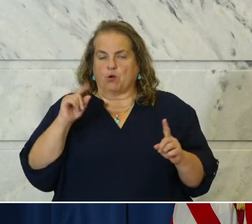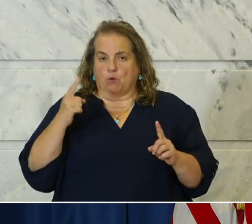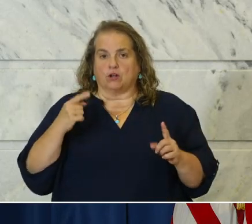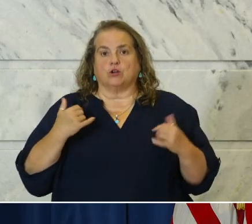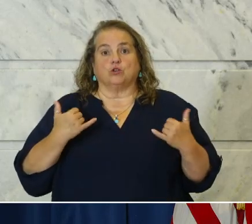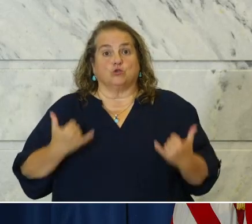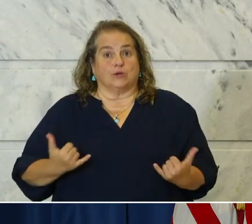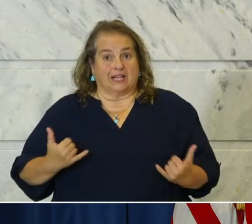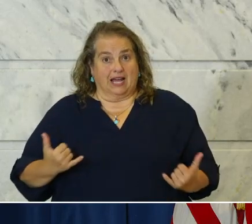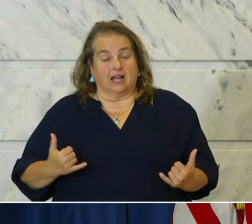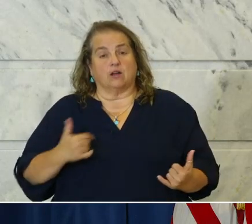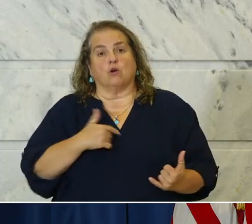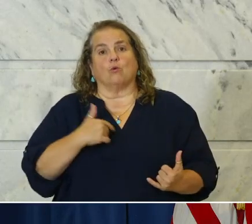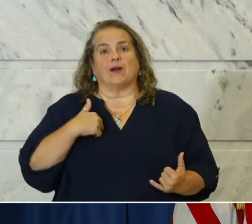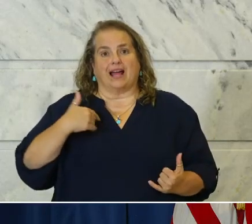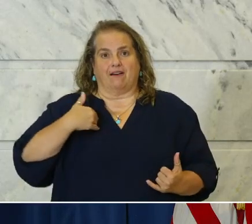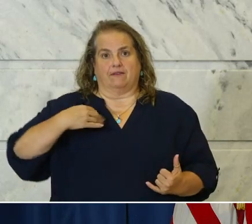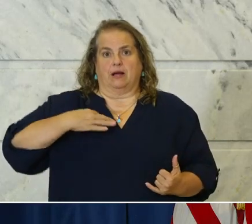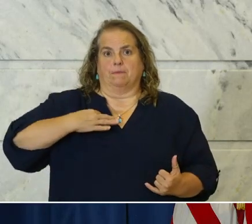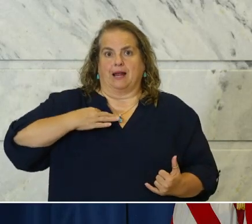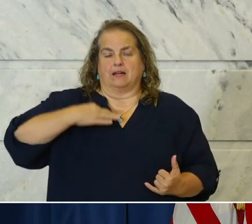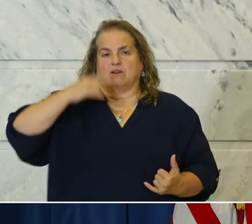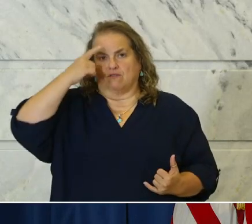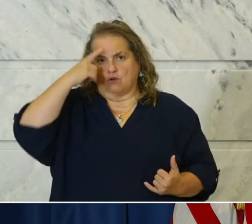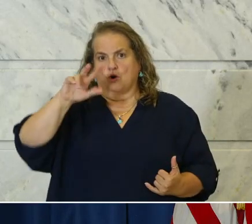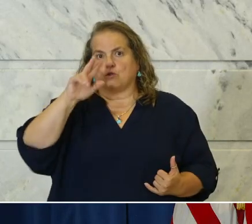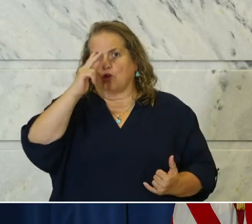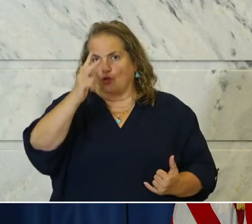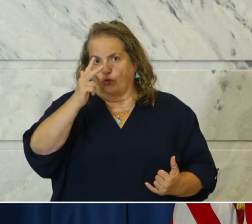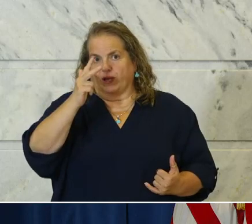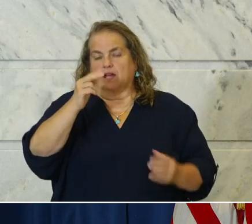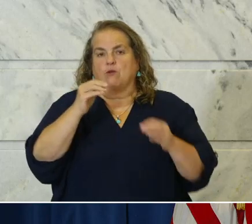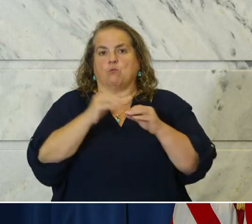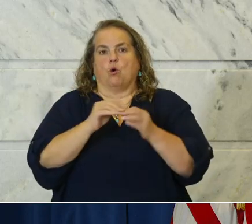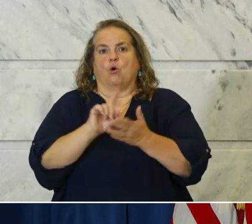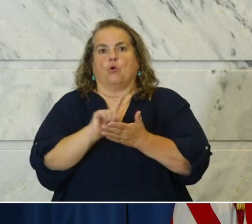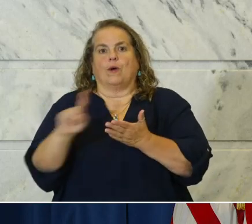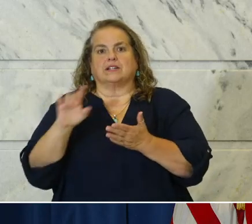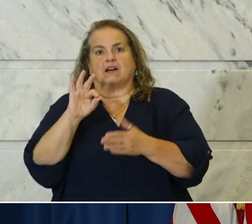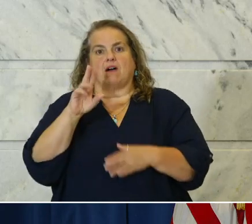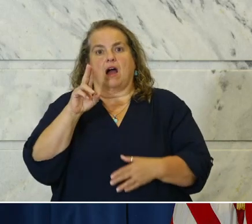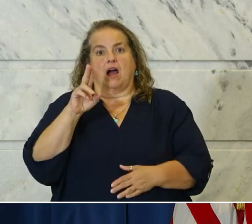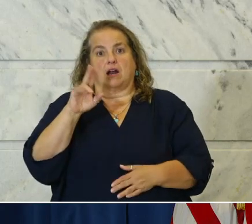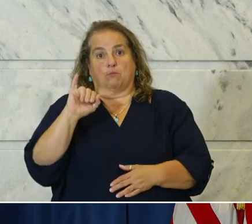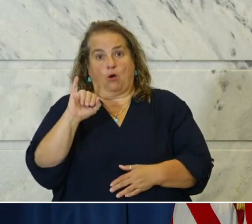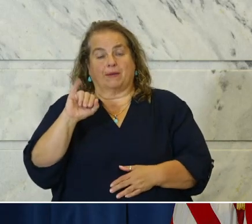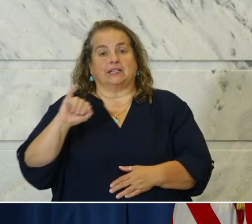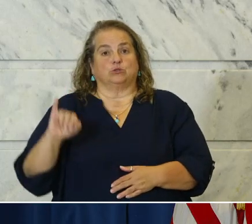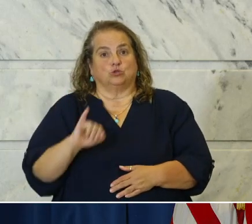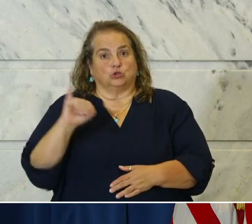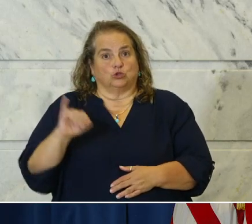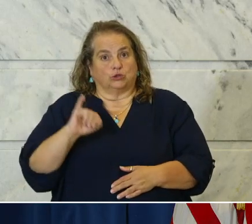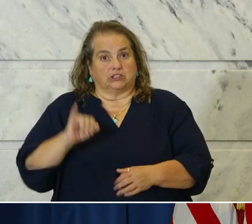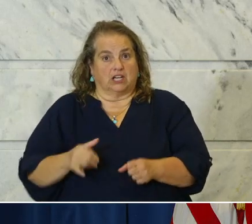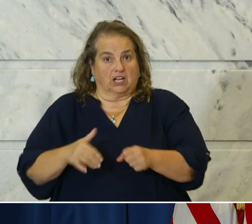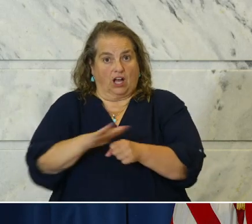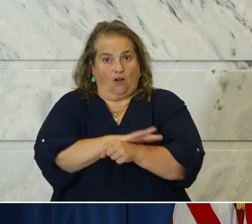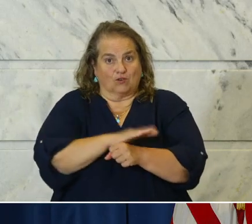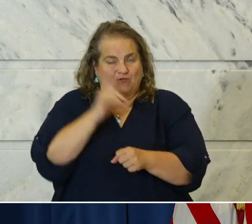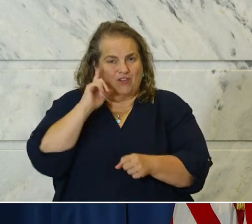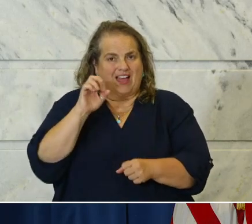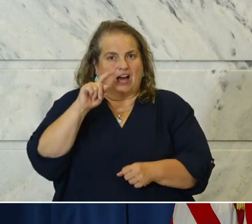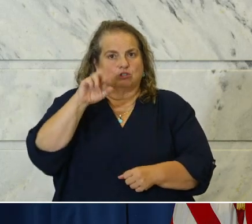today we have applied for the 3 additional weeks of unemployment insurance coverage of the